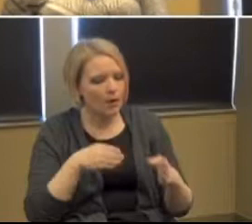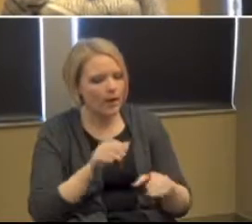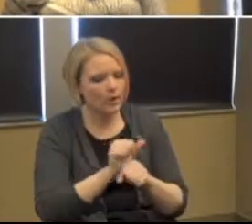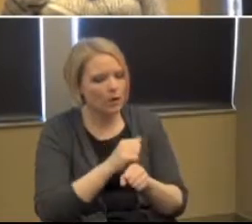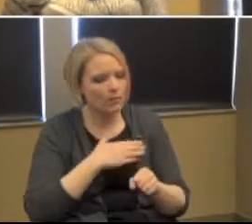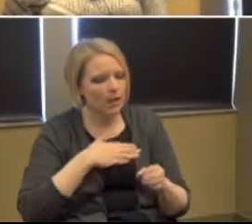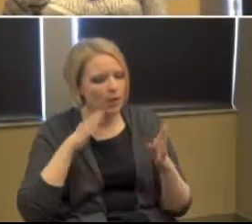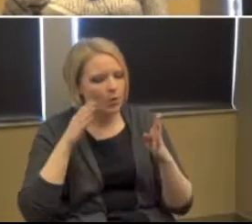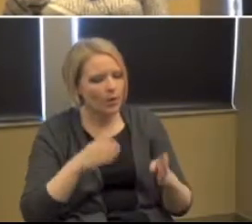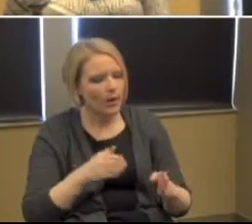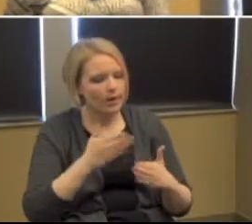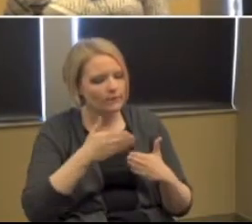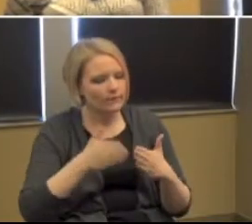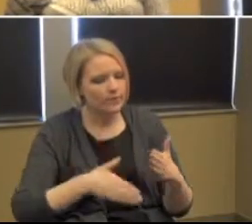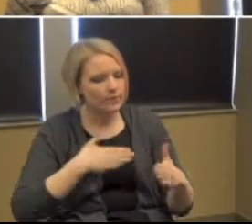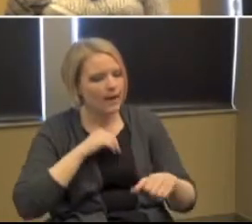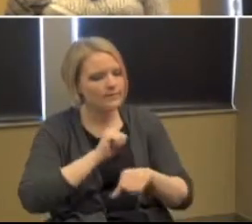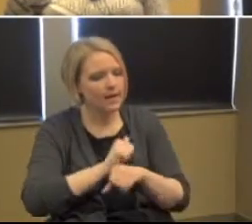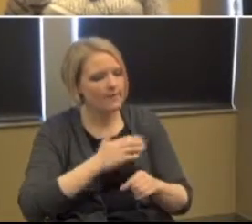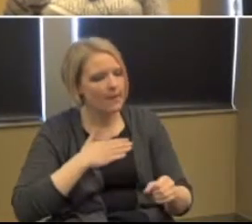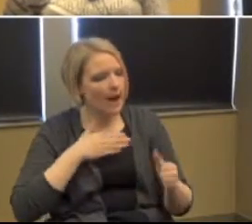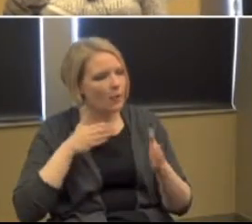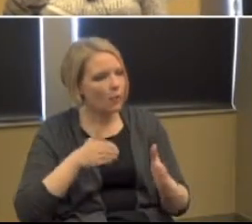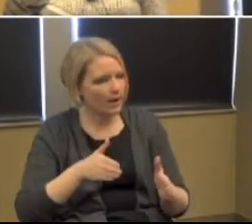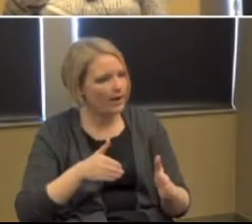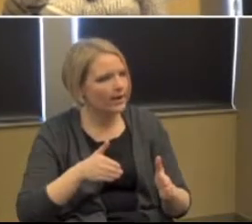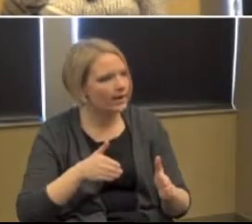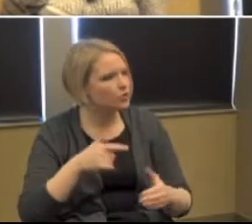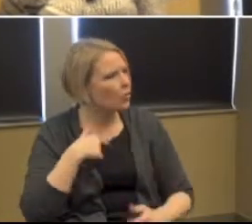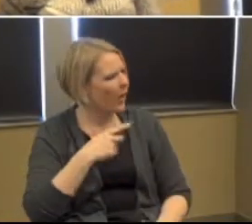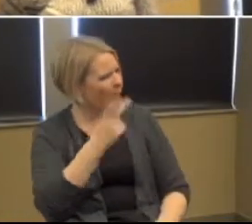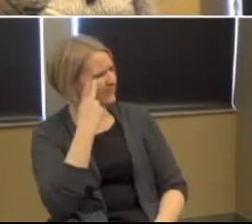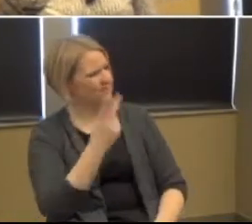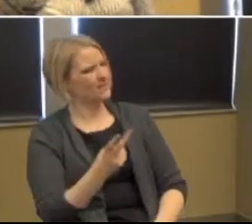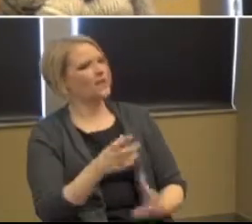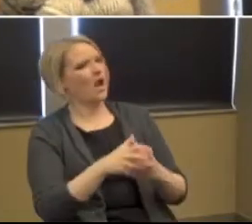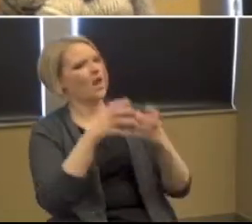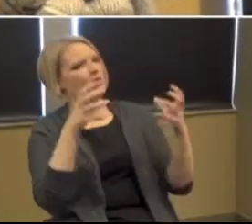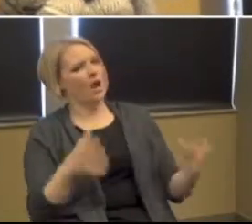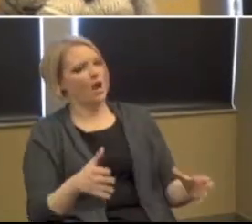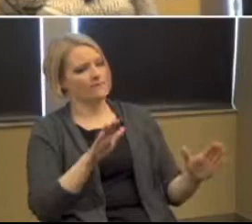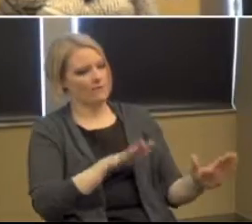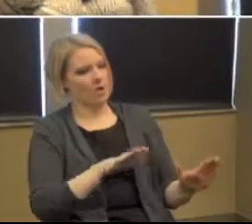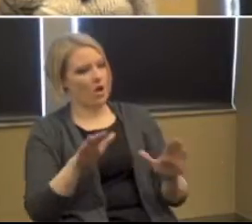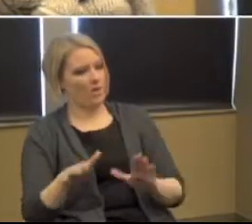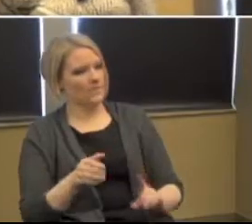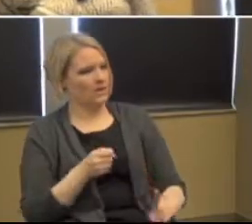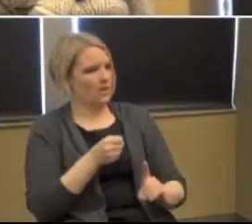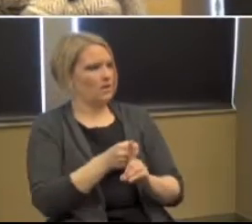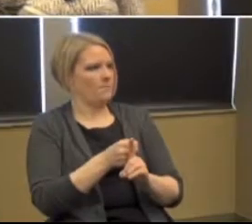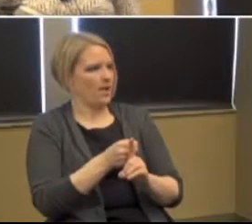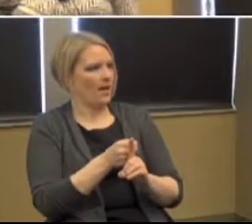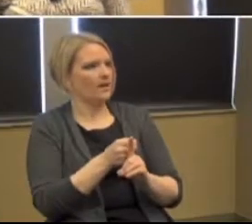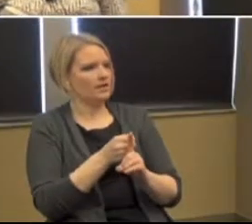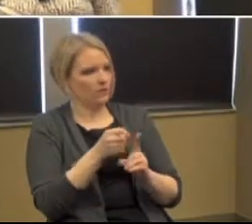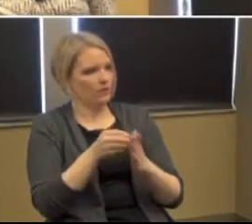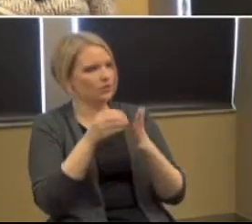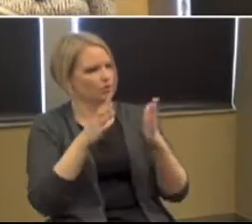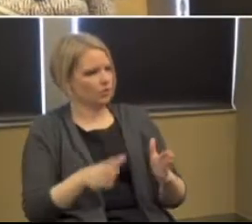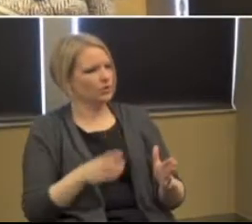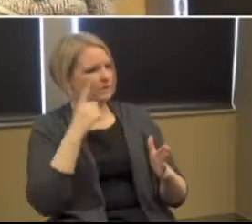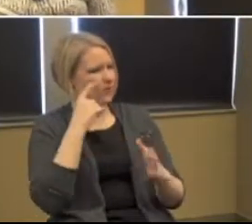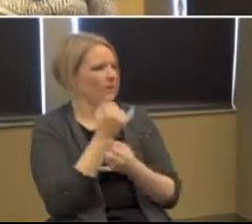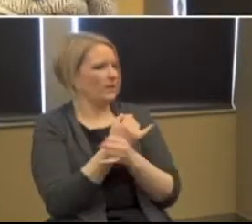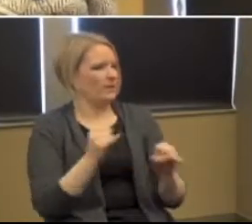and finish his tasks. And so for me, I've seen a lot of the calming impact of independent